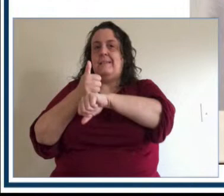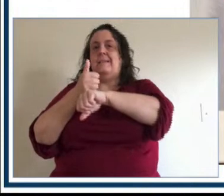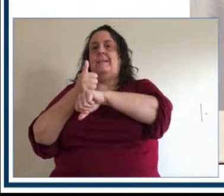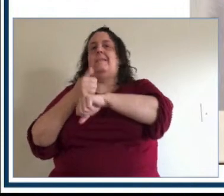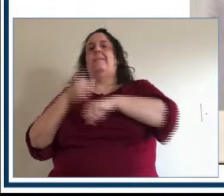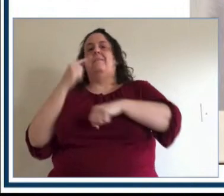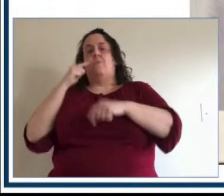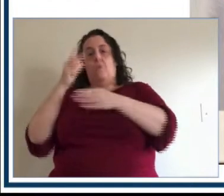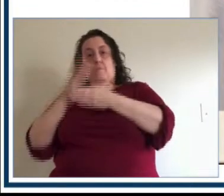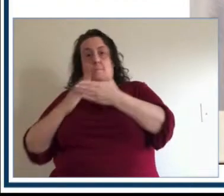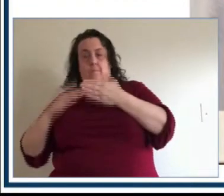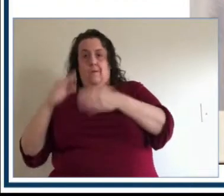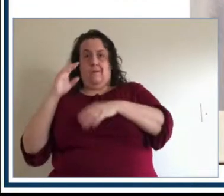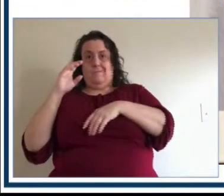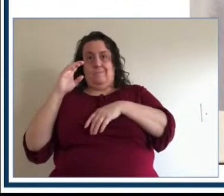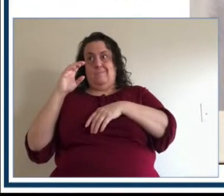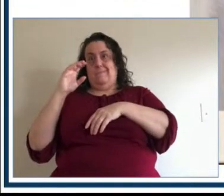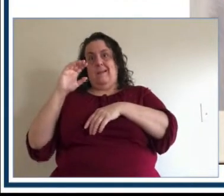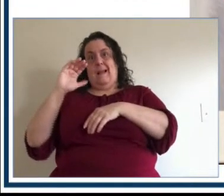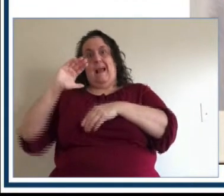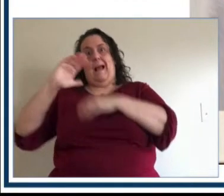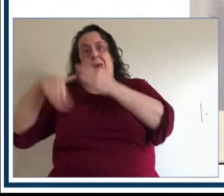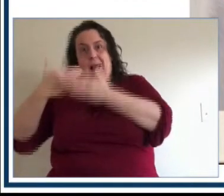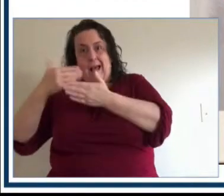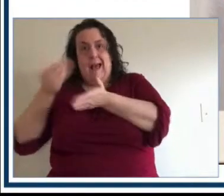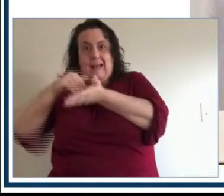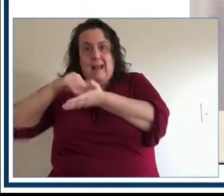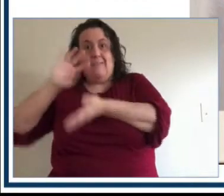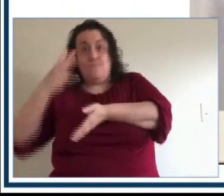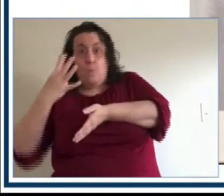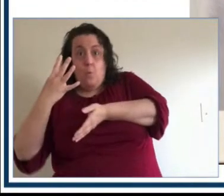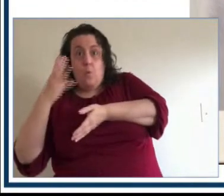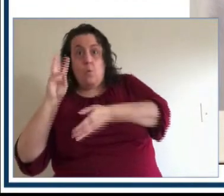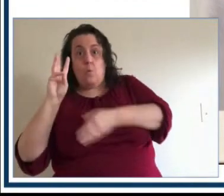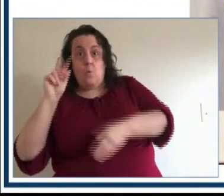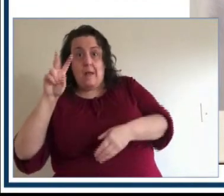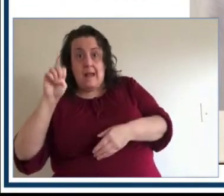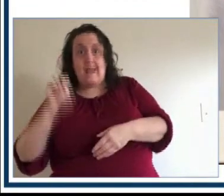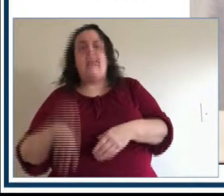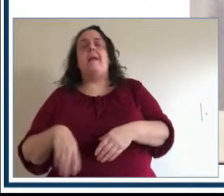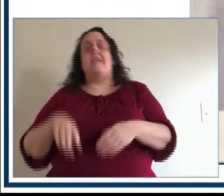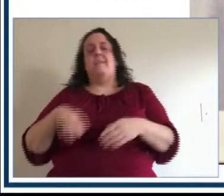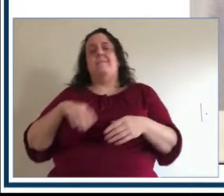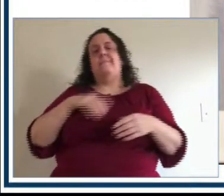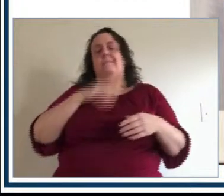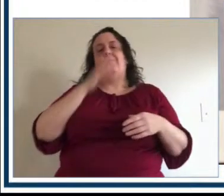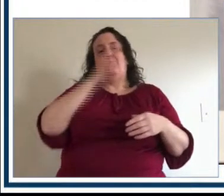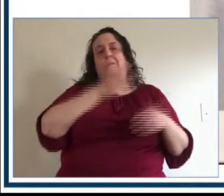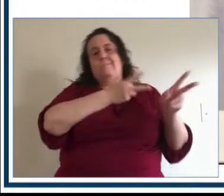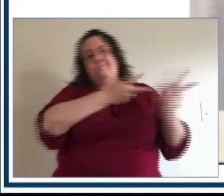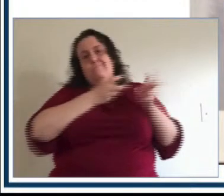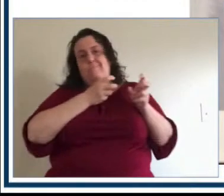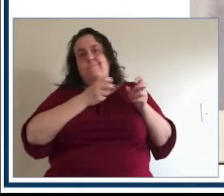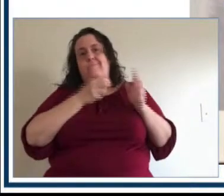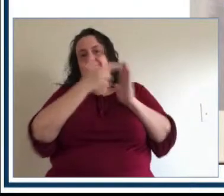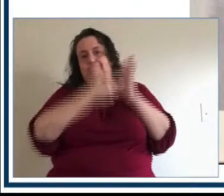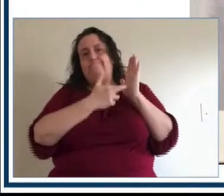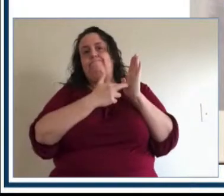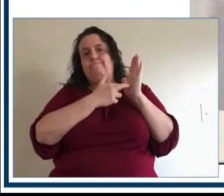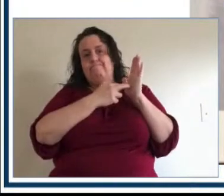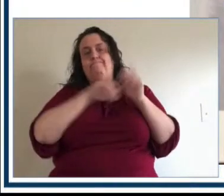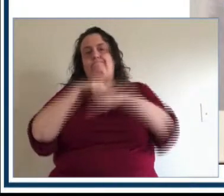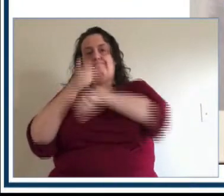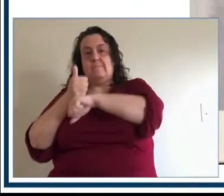helped to blunt the third wave in particular. And Dr. Strang will give you the details. But starting